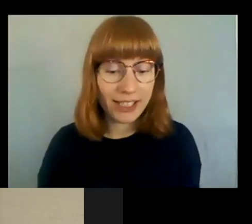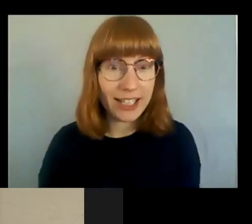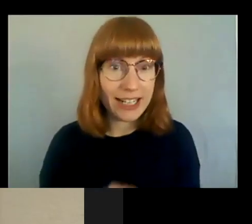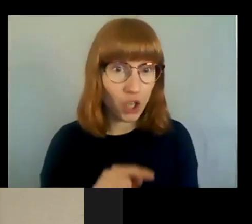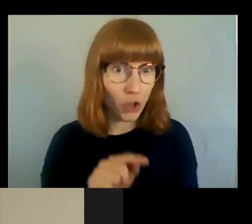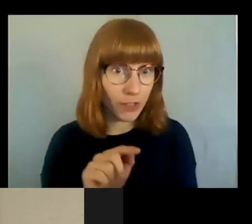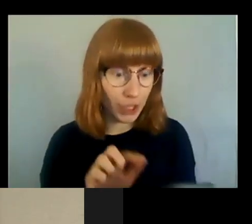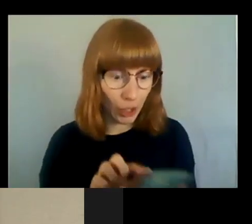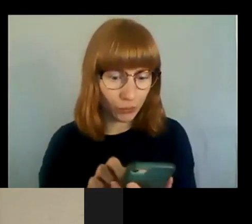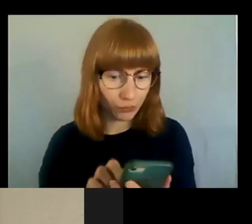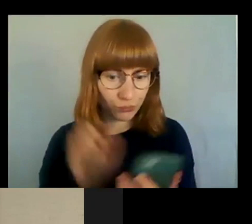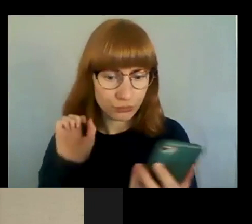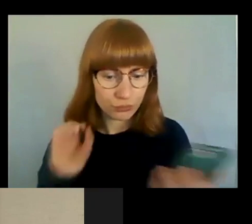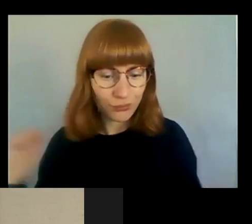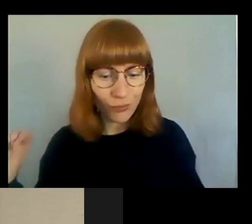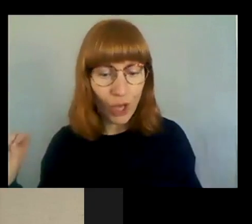presses delete on the video.